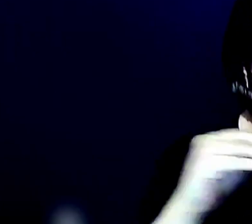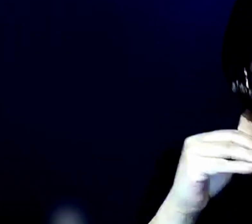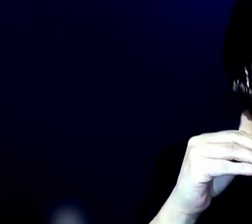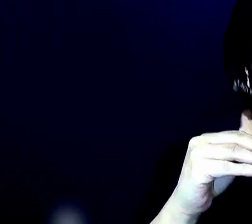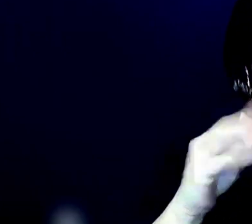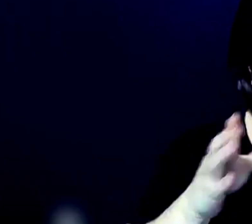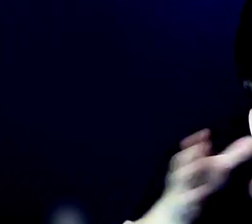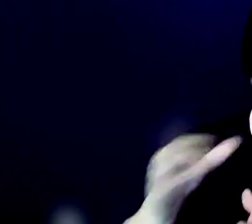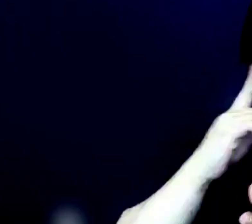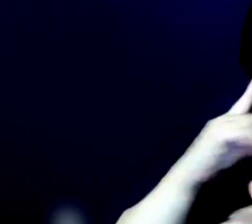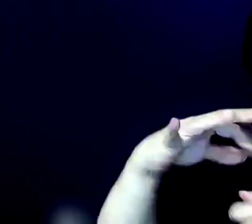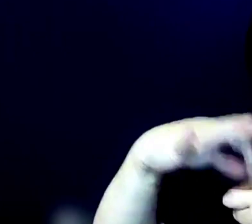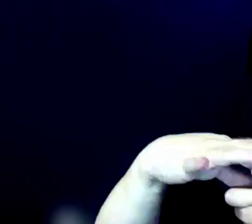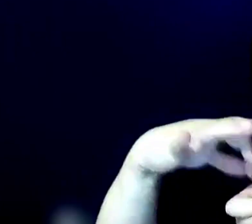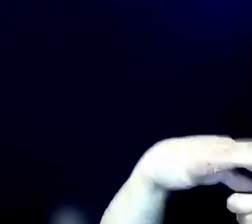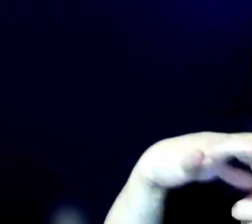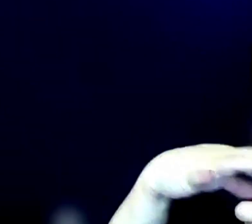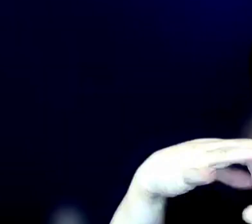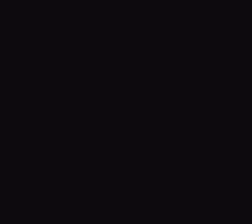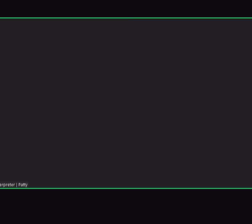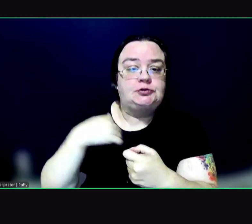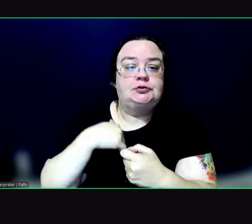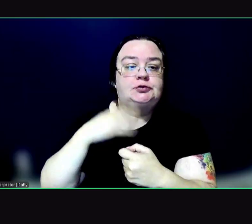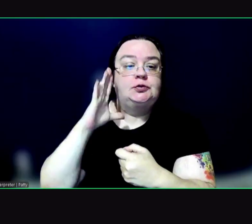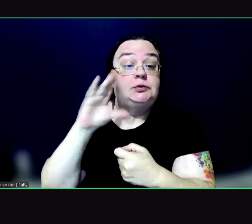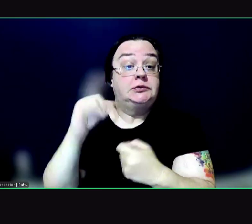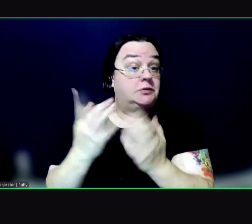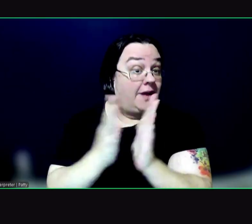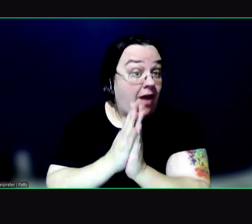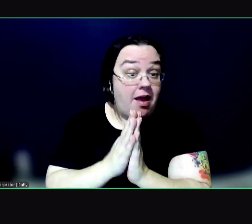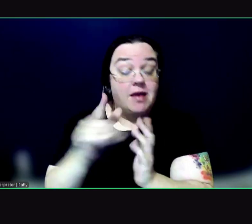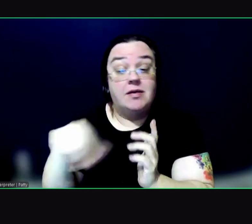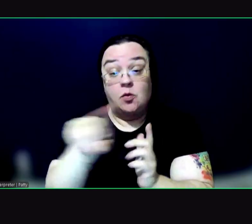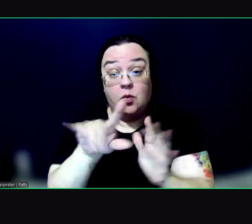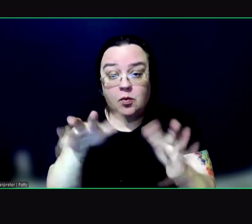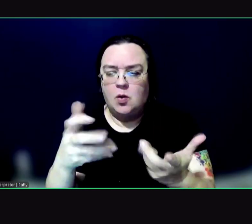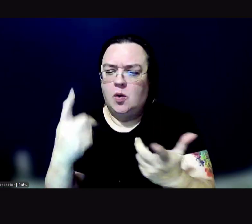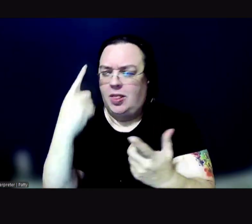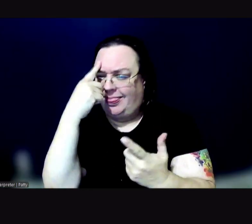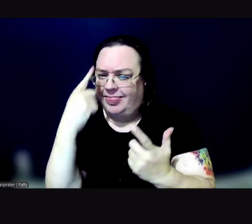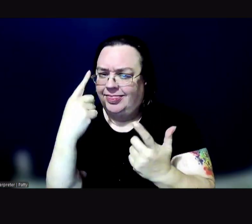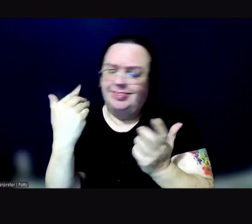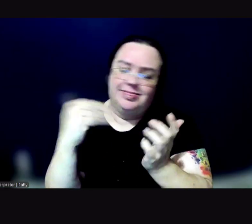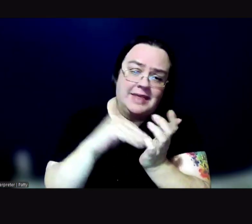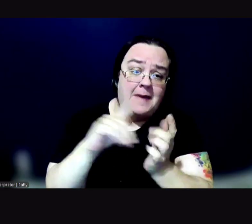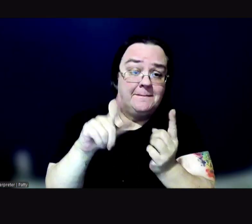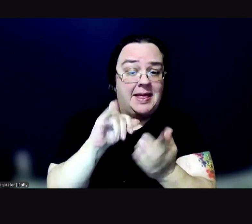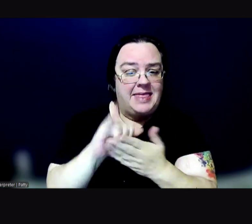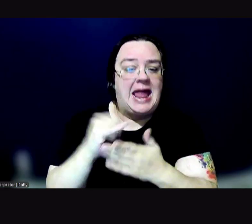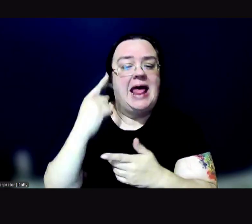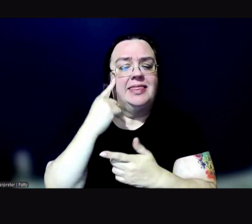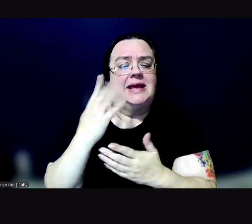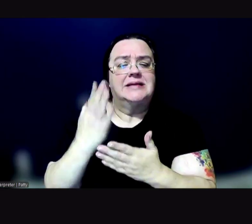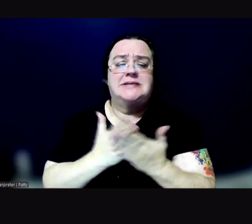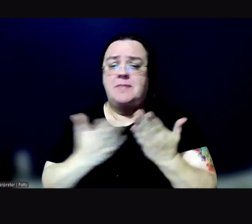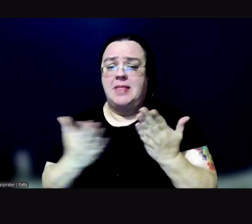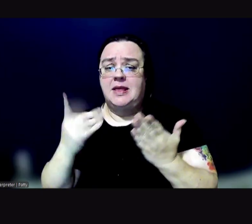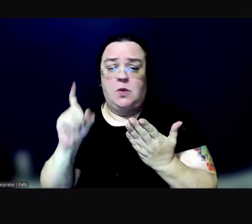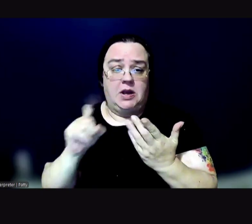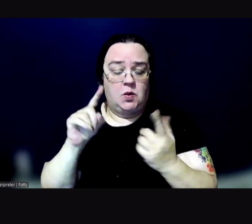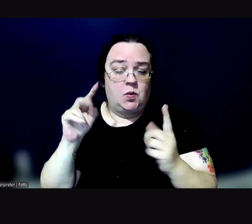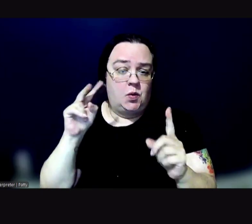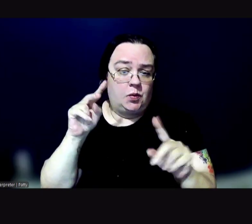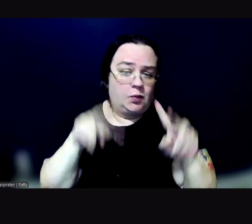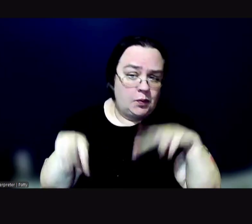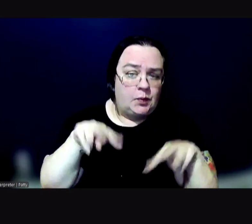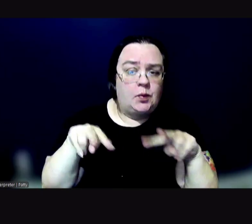for elections. And I would just ask Mayor and Council to rethink that, because I think there's some stuff that we need to be looking at with our